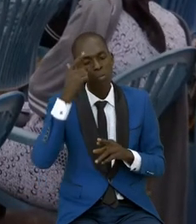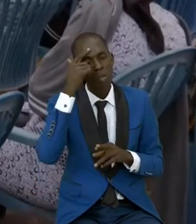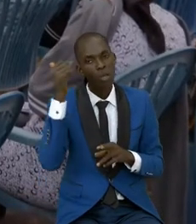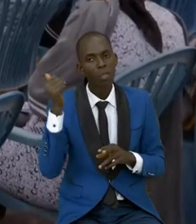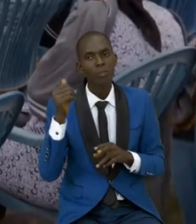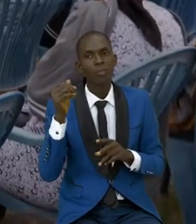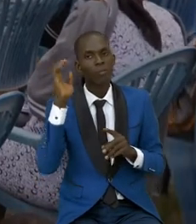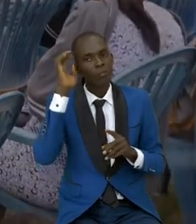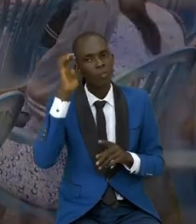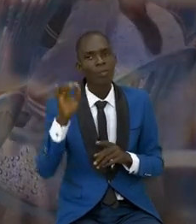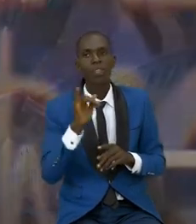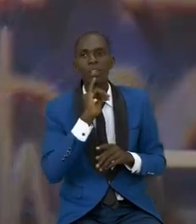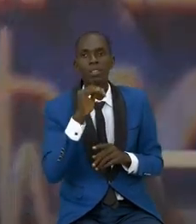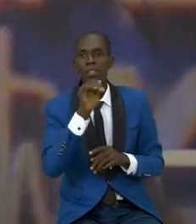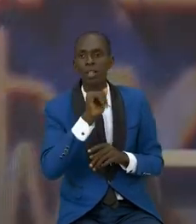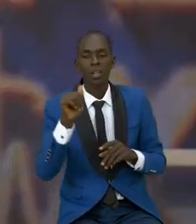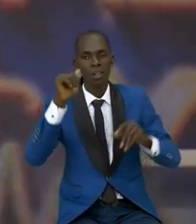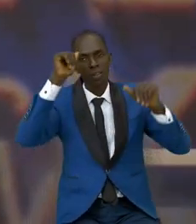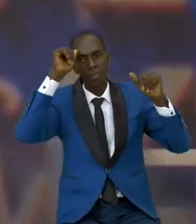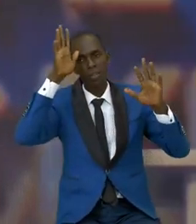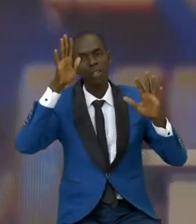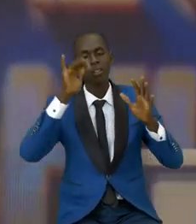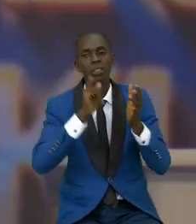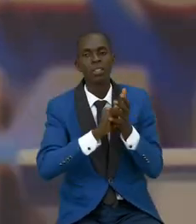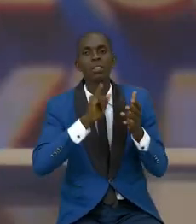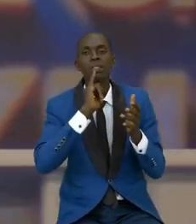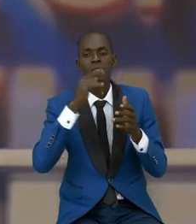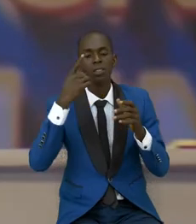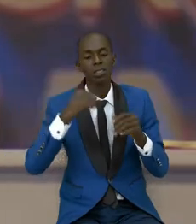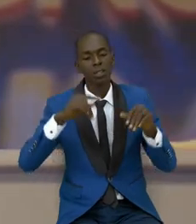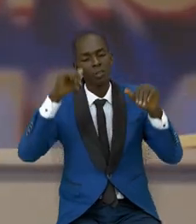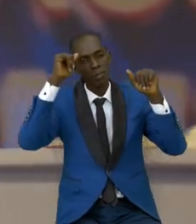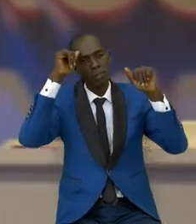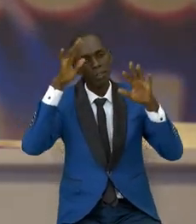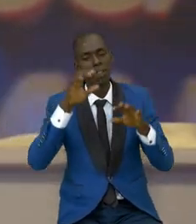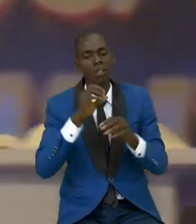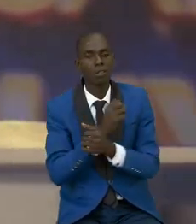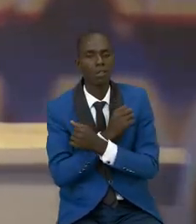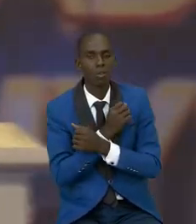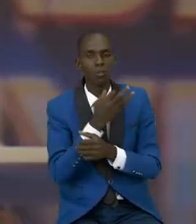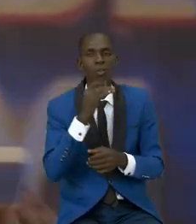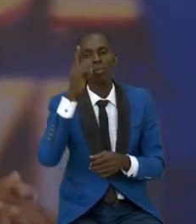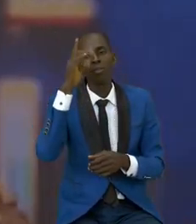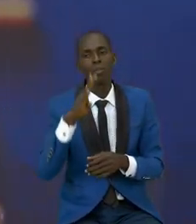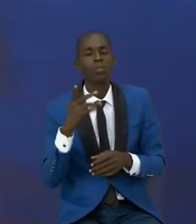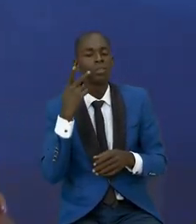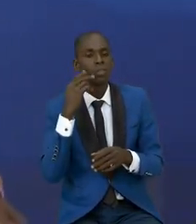is a father. That's the fatherhood of God. It tells us in verse 13,